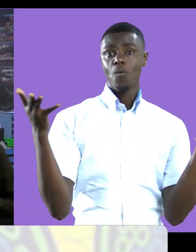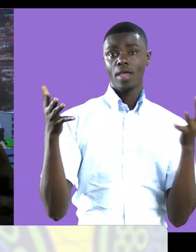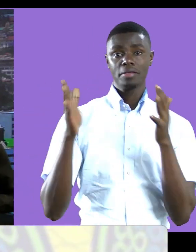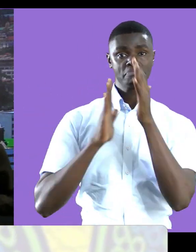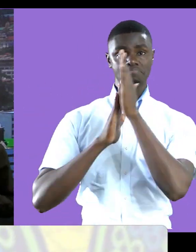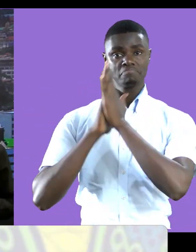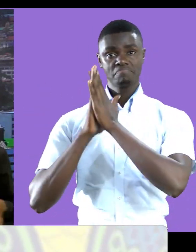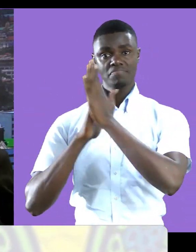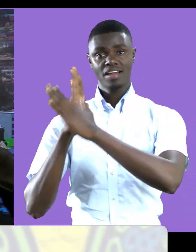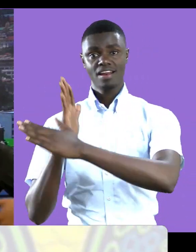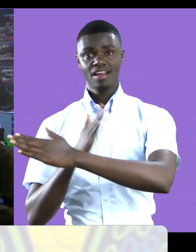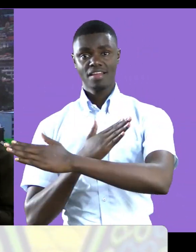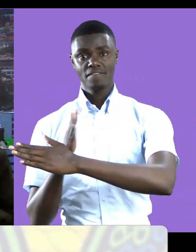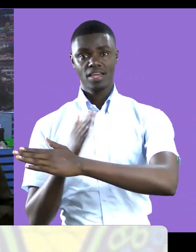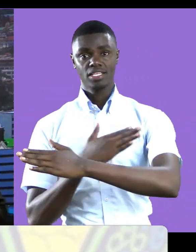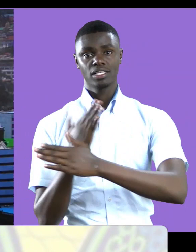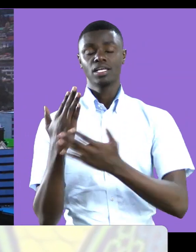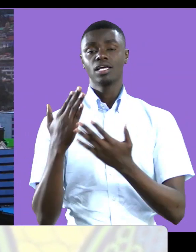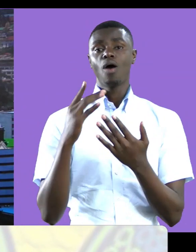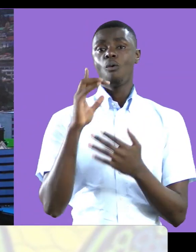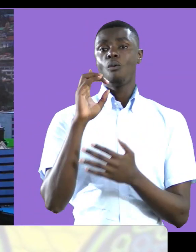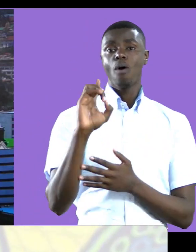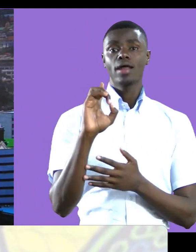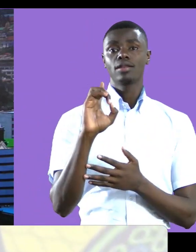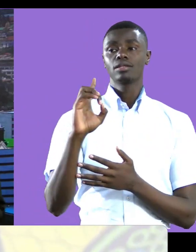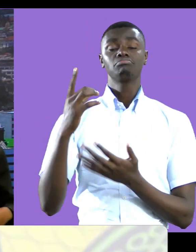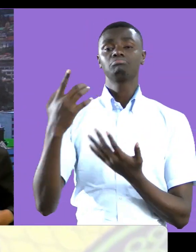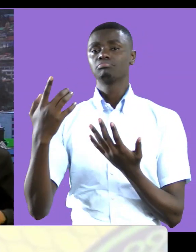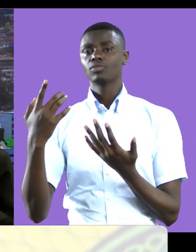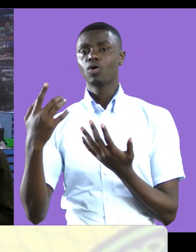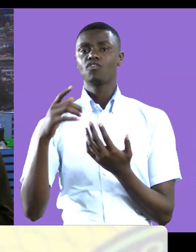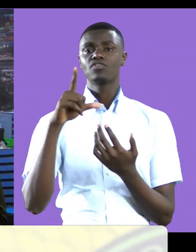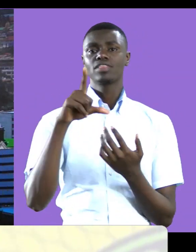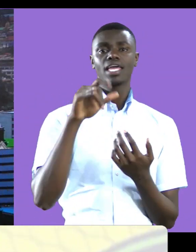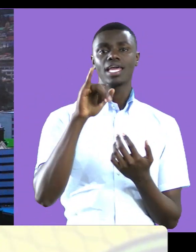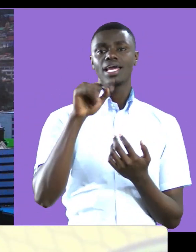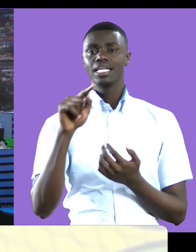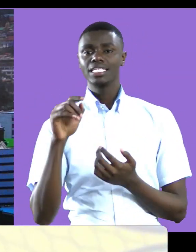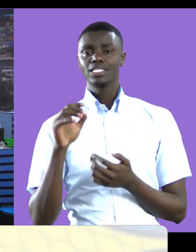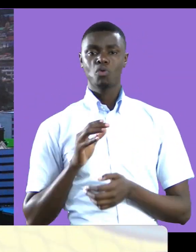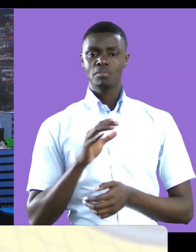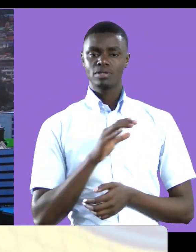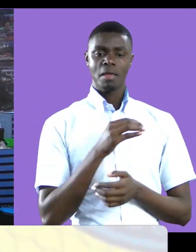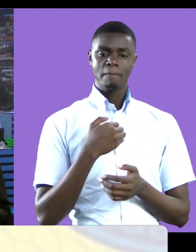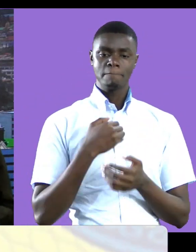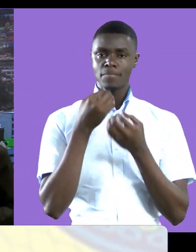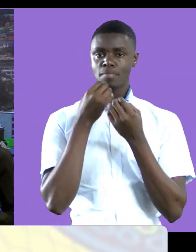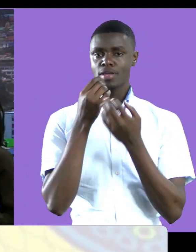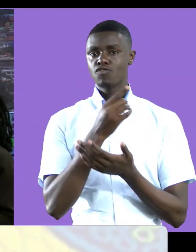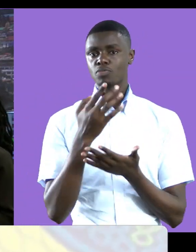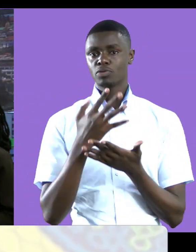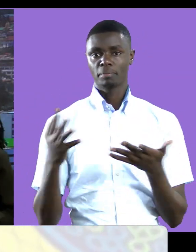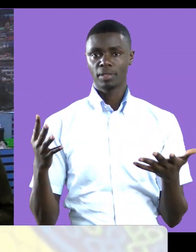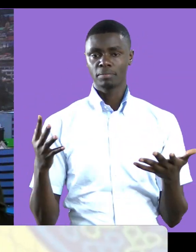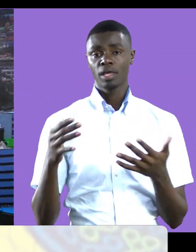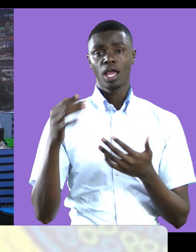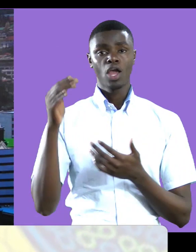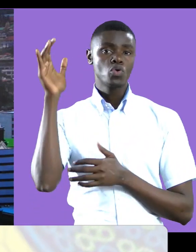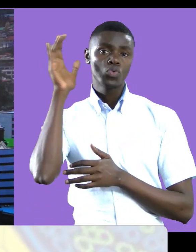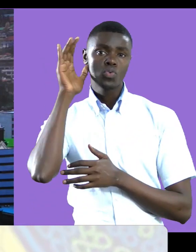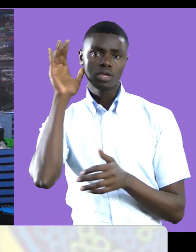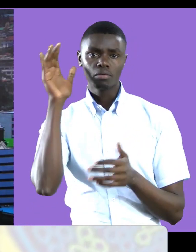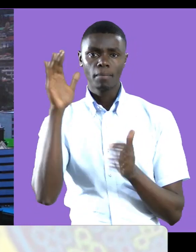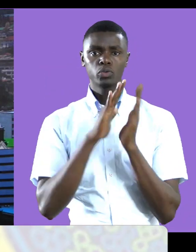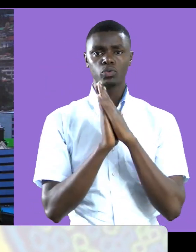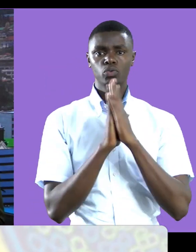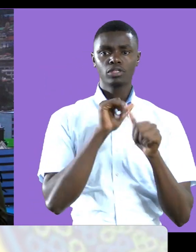fest. The number one reggae stop shop, courtesy of the Litty Committee. Let me tell you something, KDK. I'm not scared of play. We're gonna play to quadra kongele story